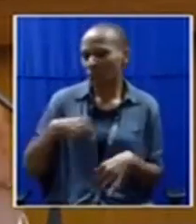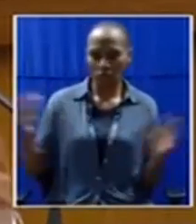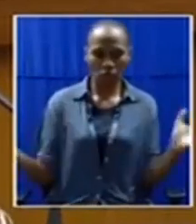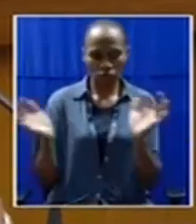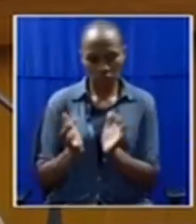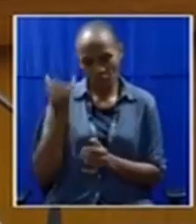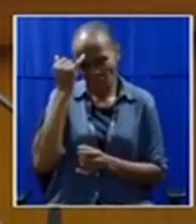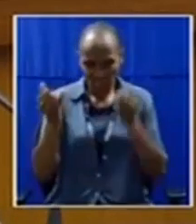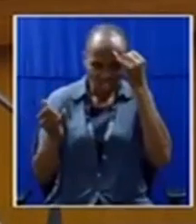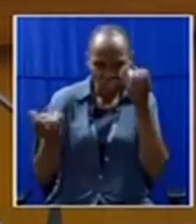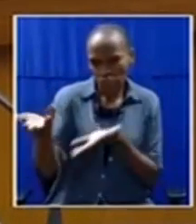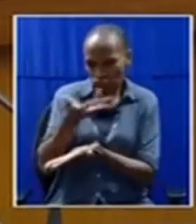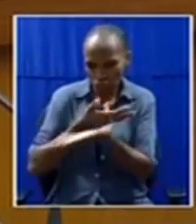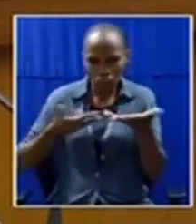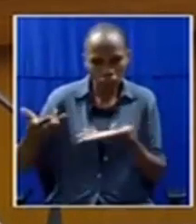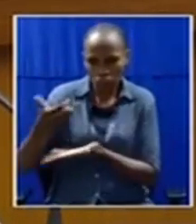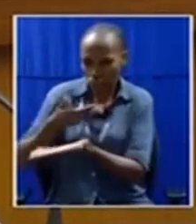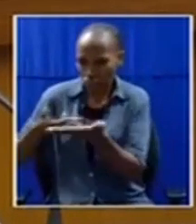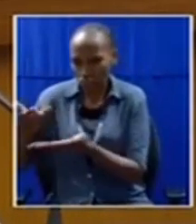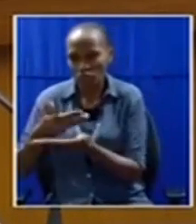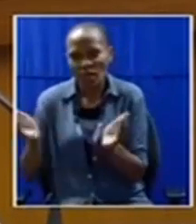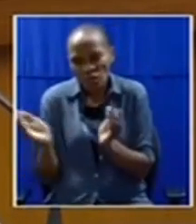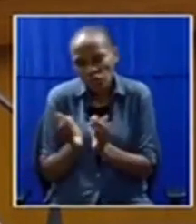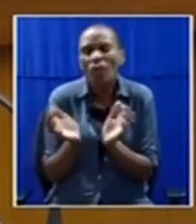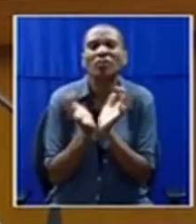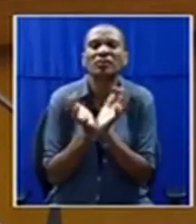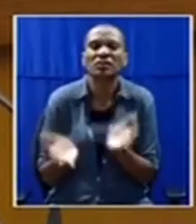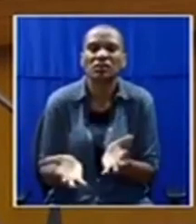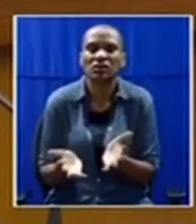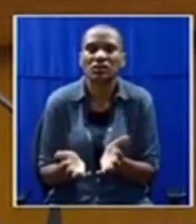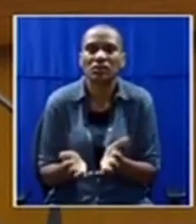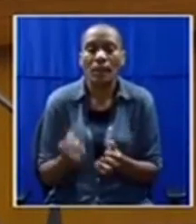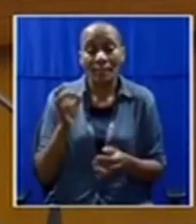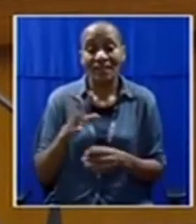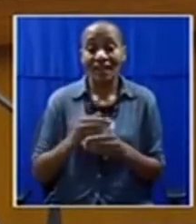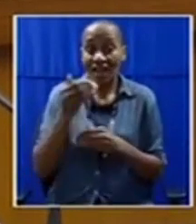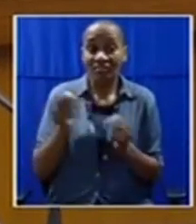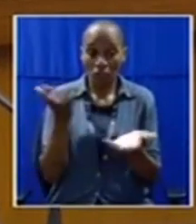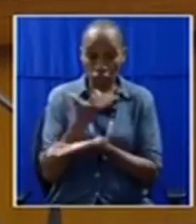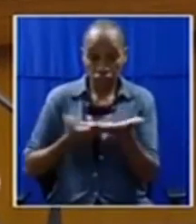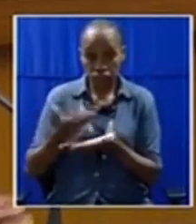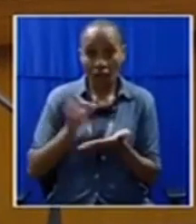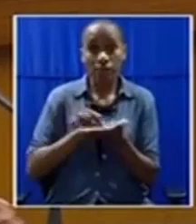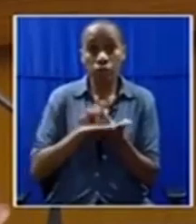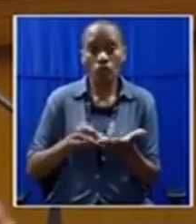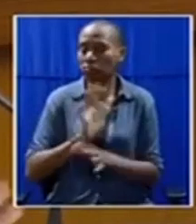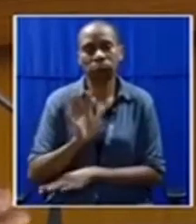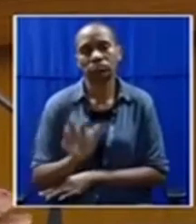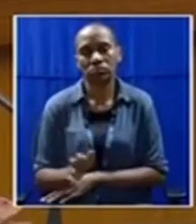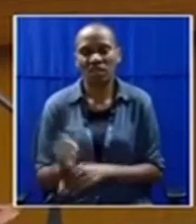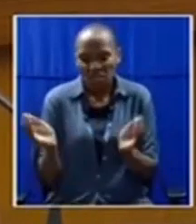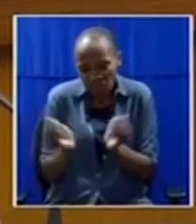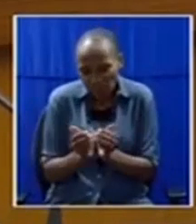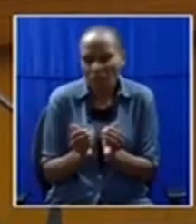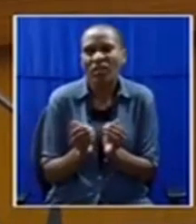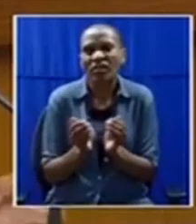share ideas and debate on things without necessarily having to vote on them. Those mini